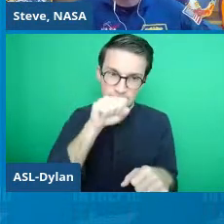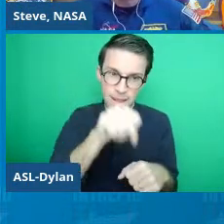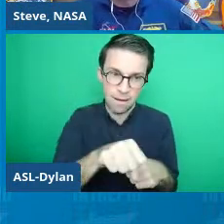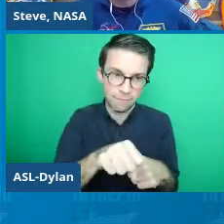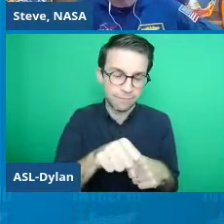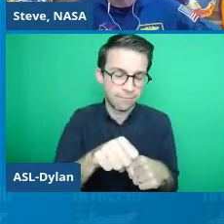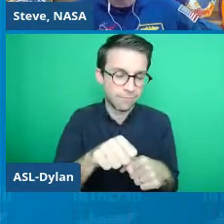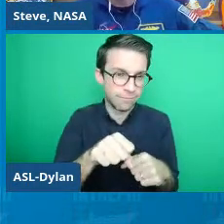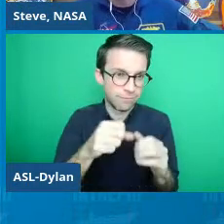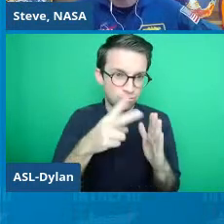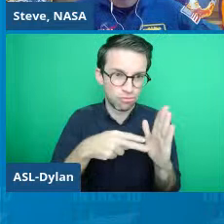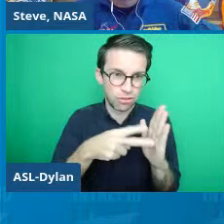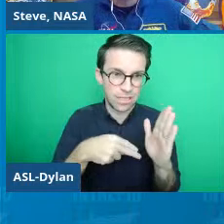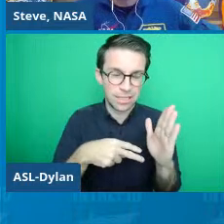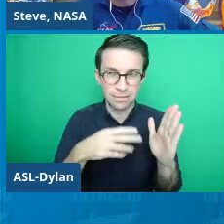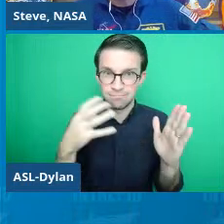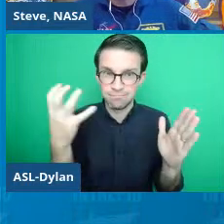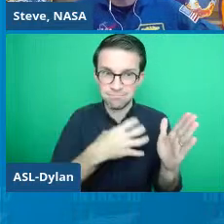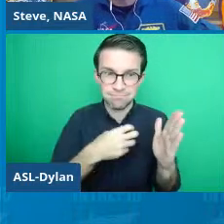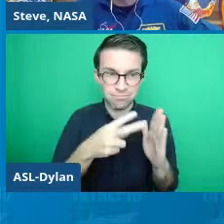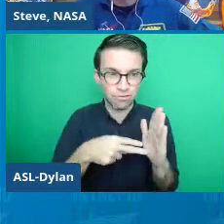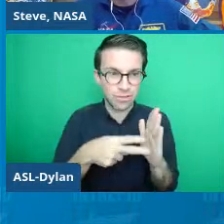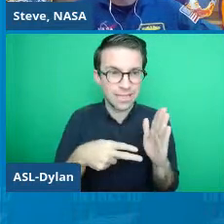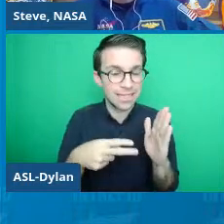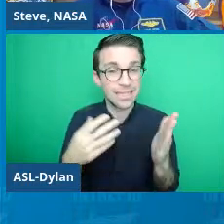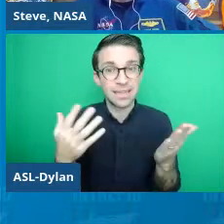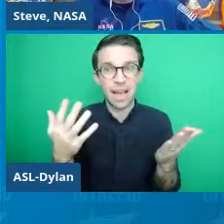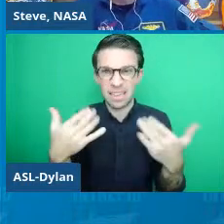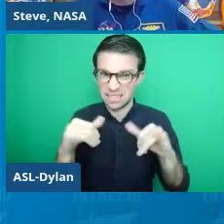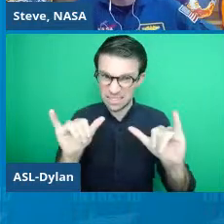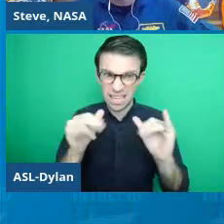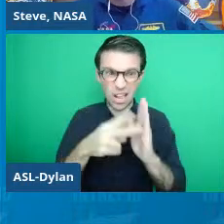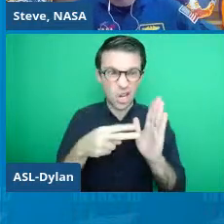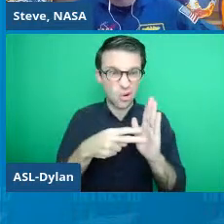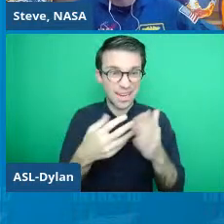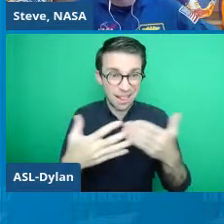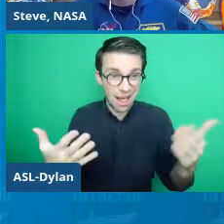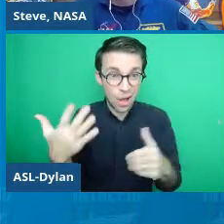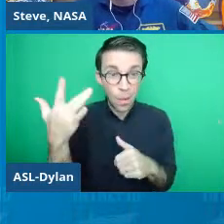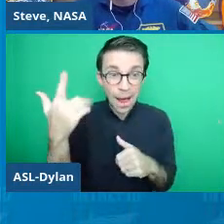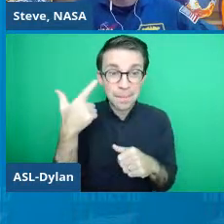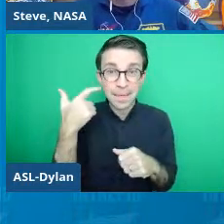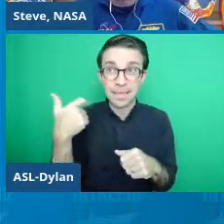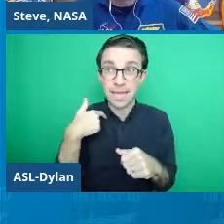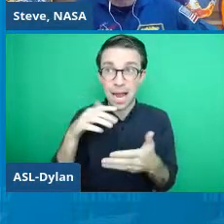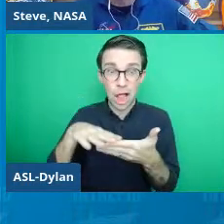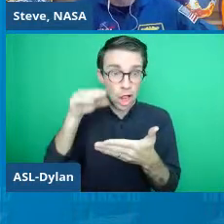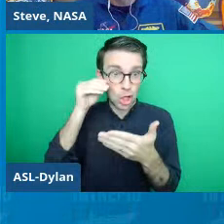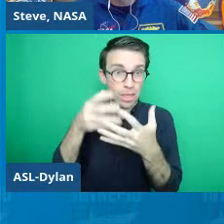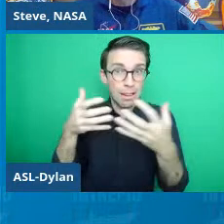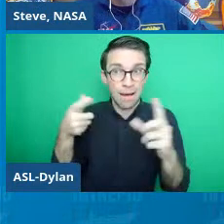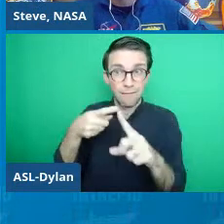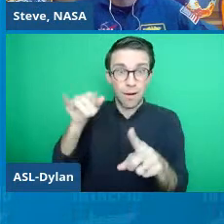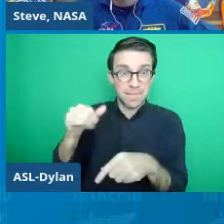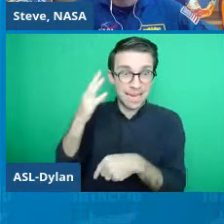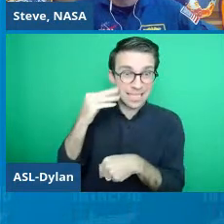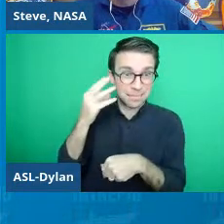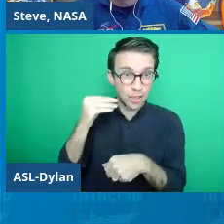continue to read a lot. And I think that was because I got so much out of that sort of experience of learning to